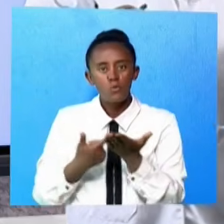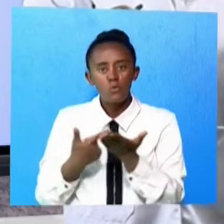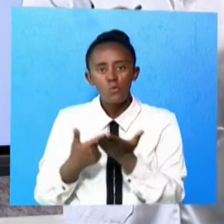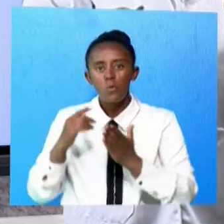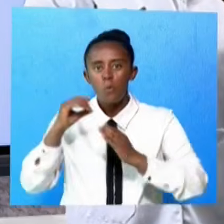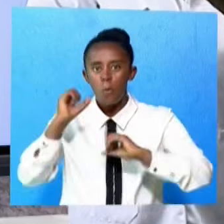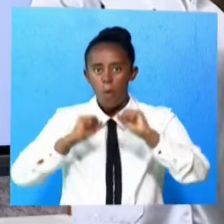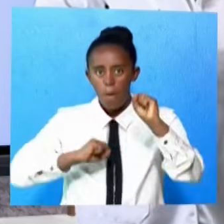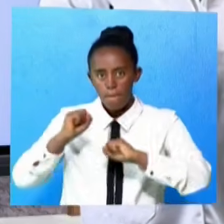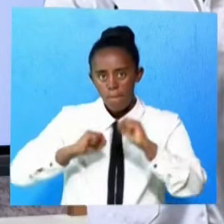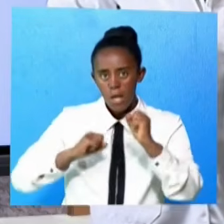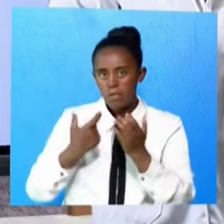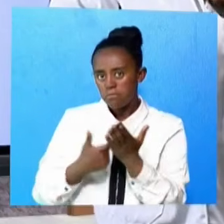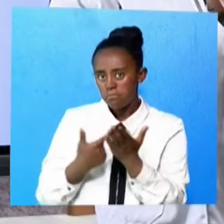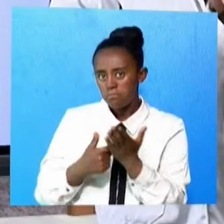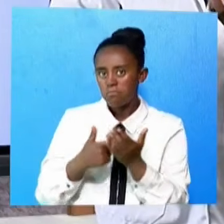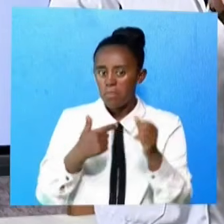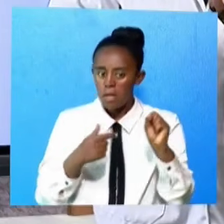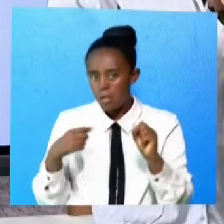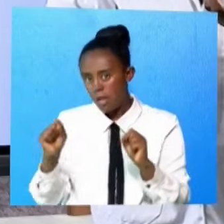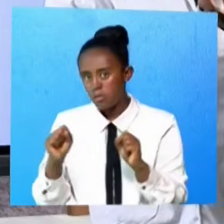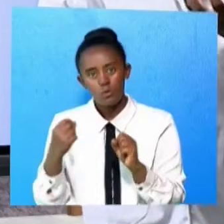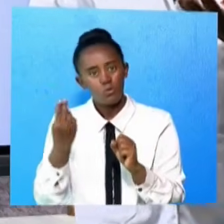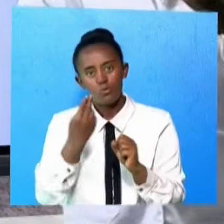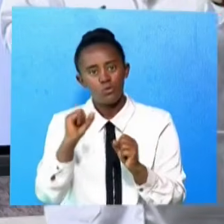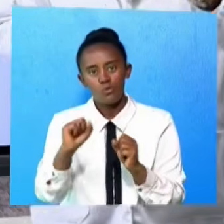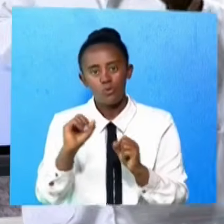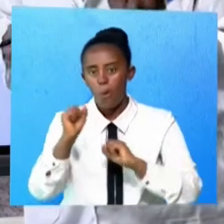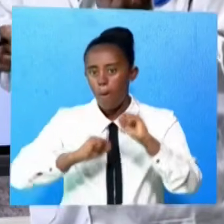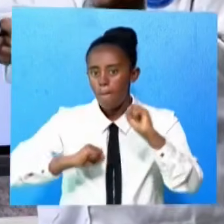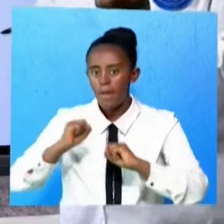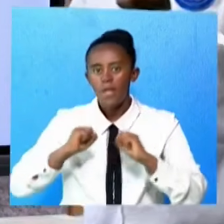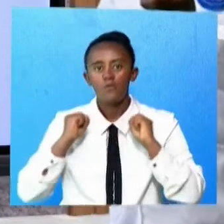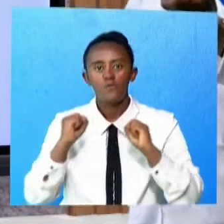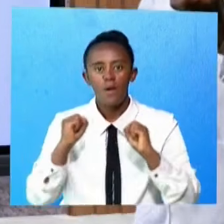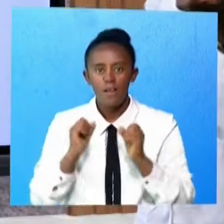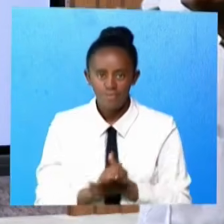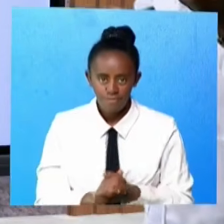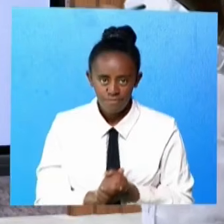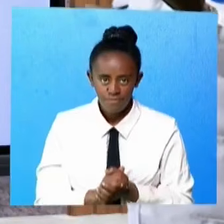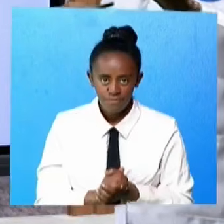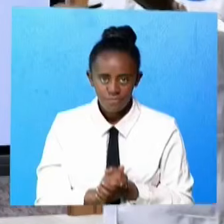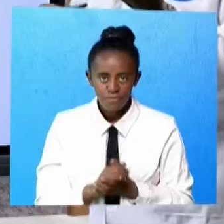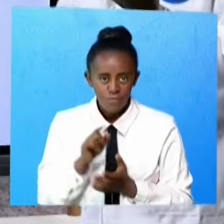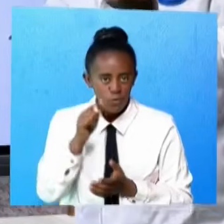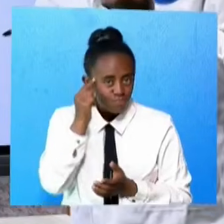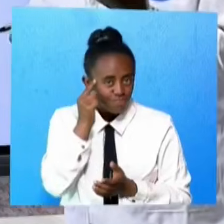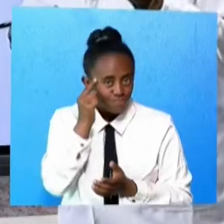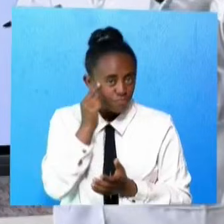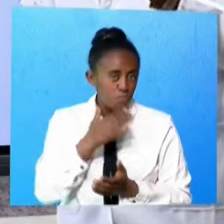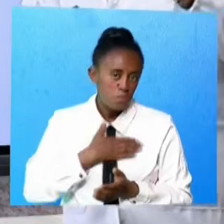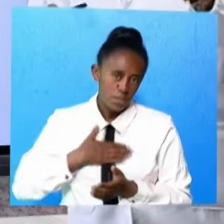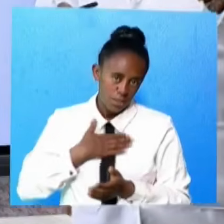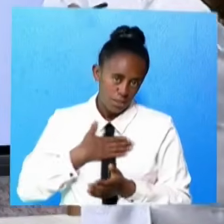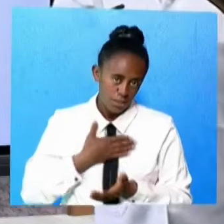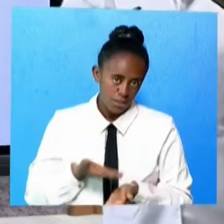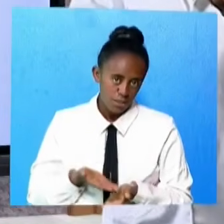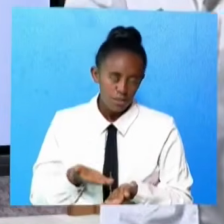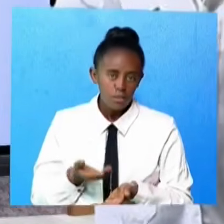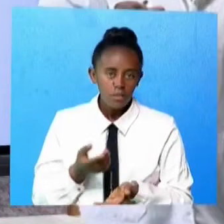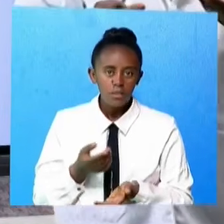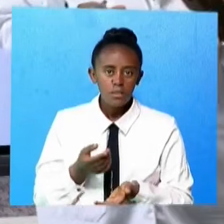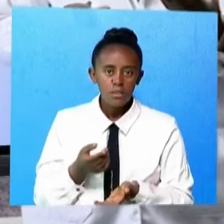with this structure that is as a structure. The other thing that you have to bear in mind is that, please, when peoples